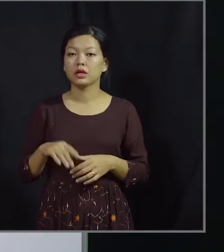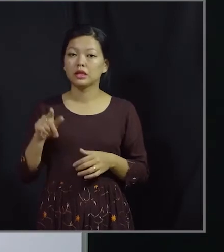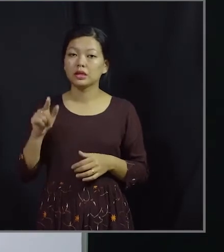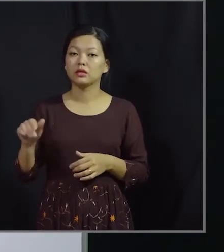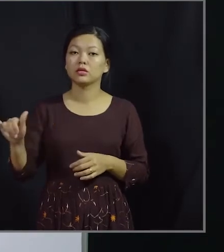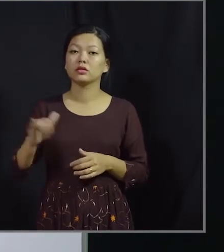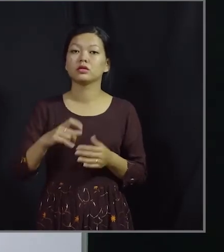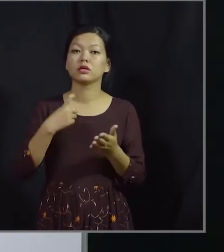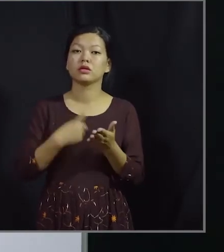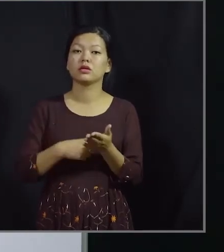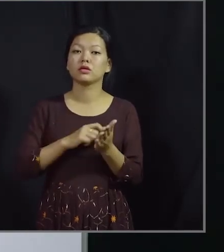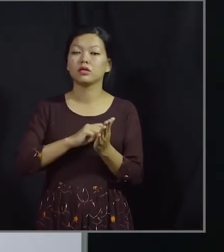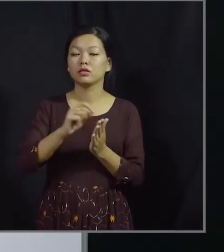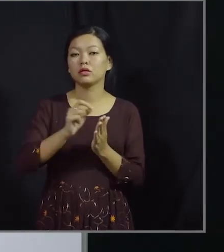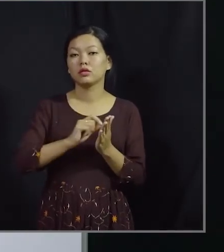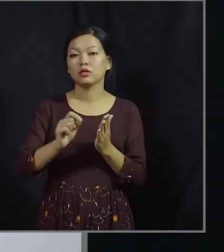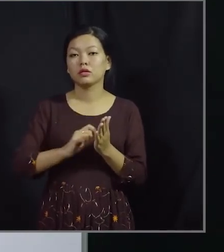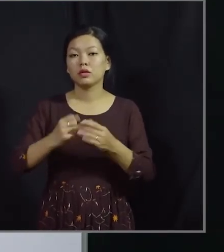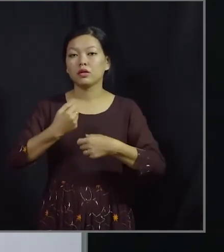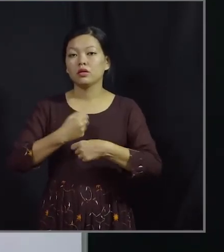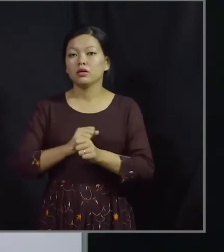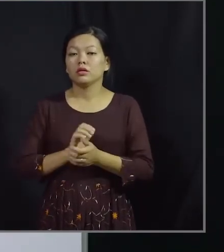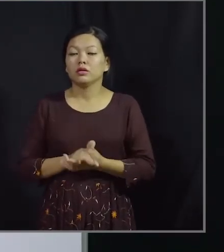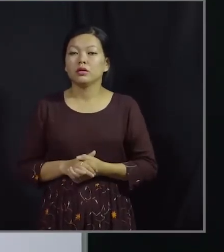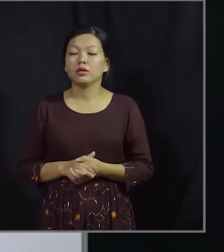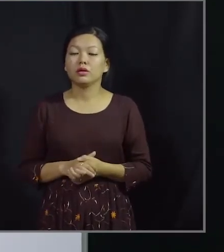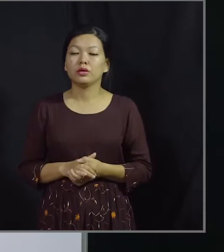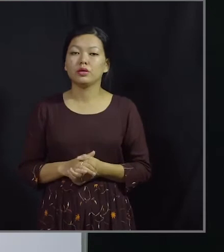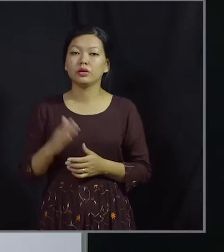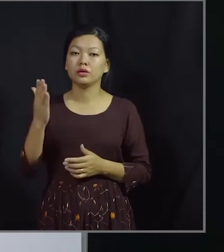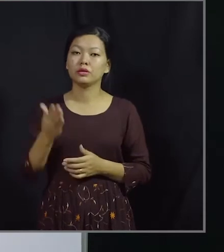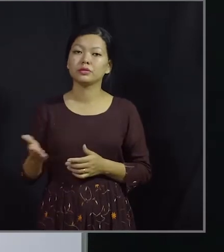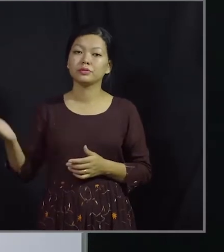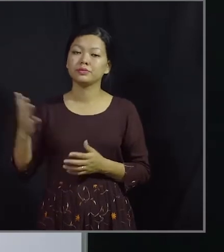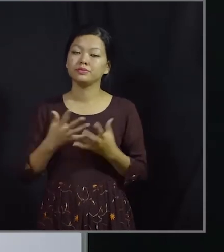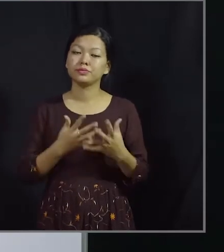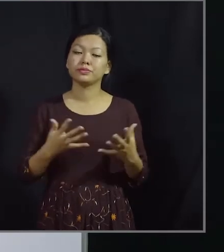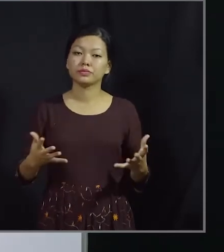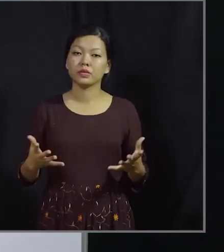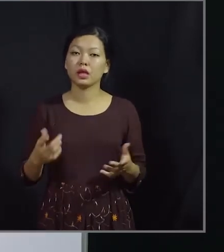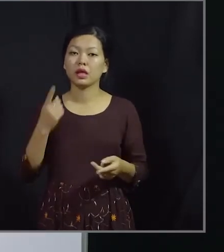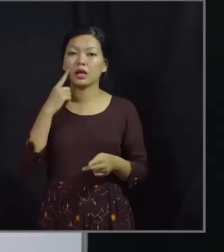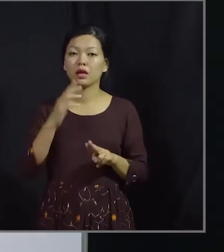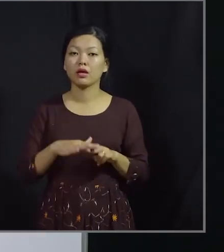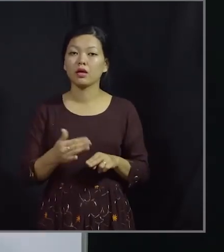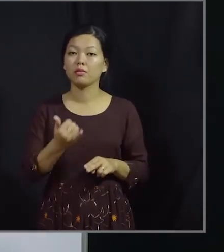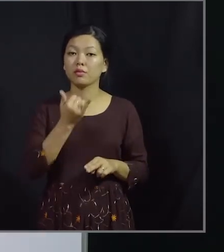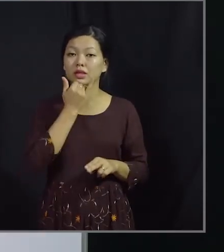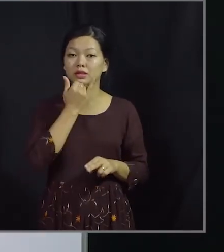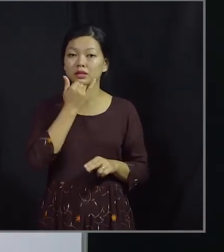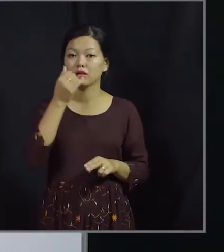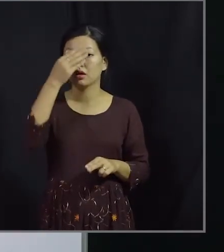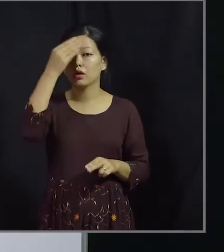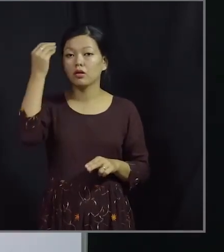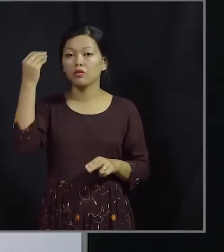here. So also there may be certain unrecorded assets. There may be some assets that has been not recorded, that has been left